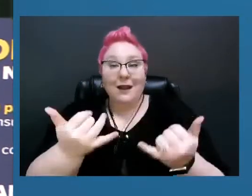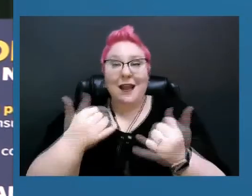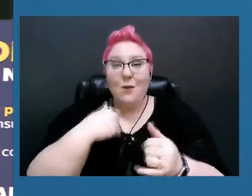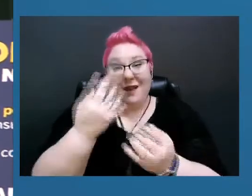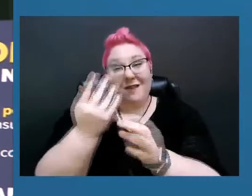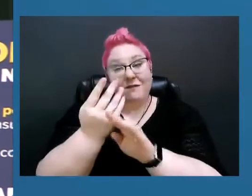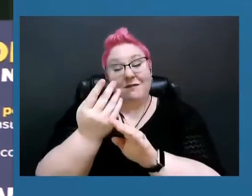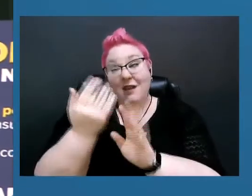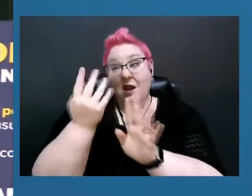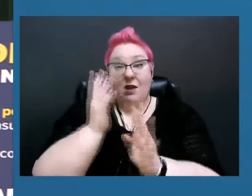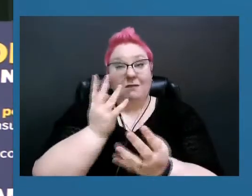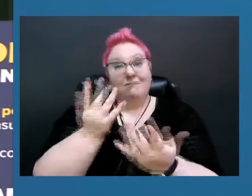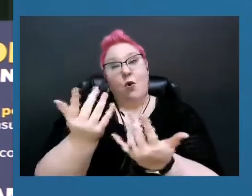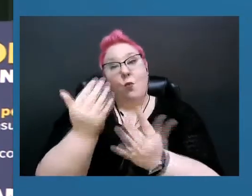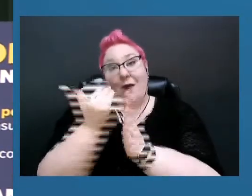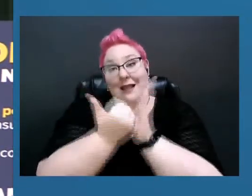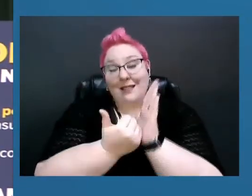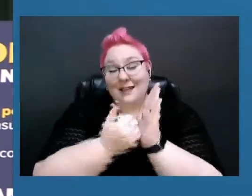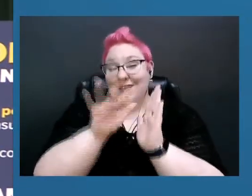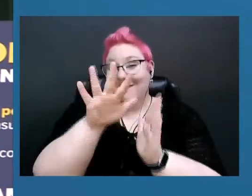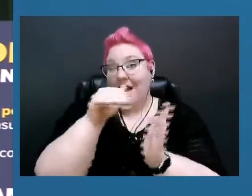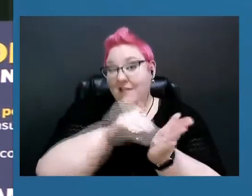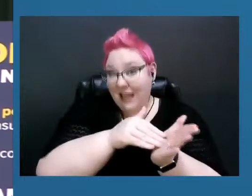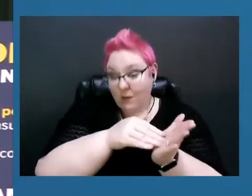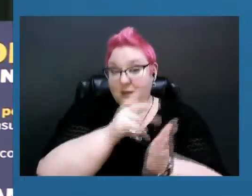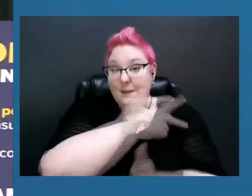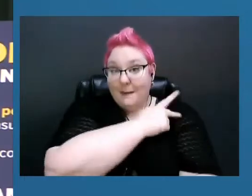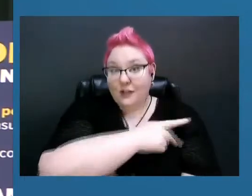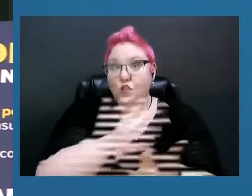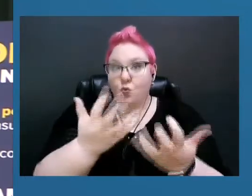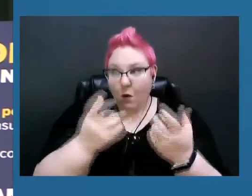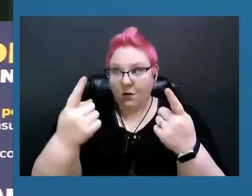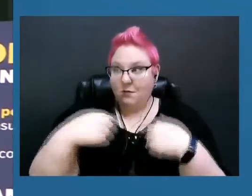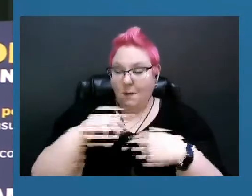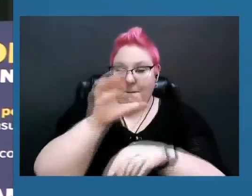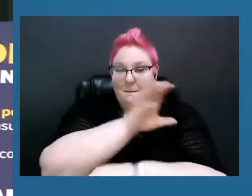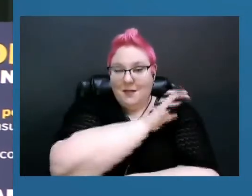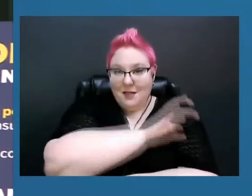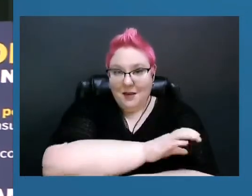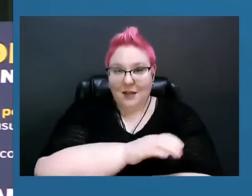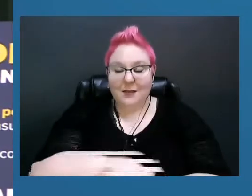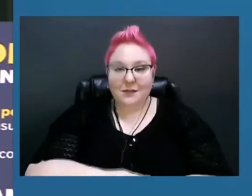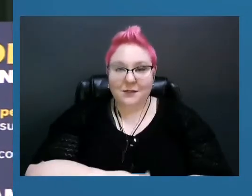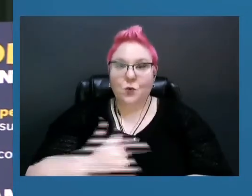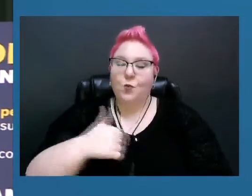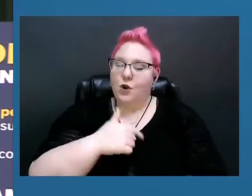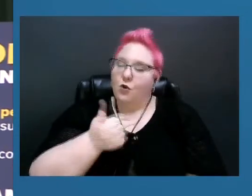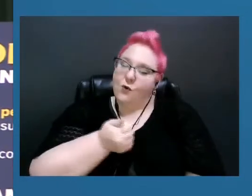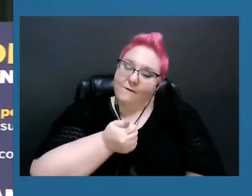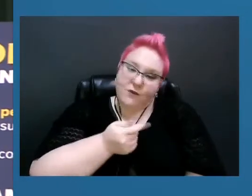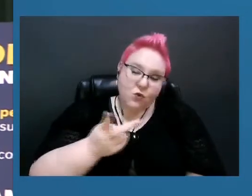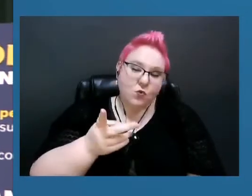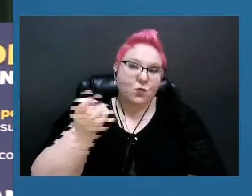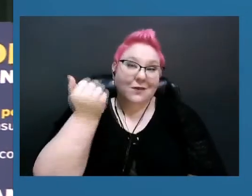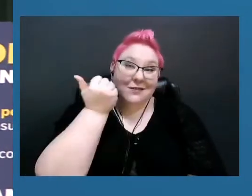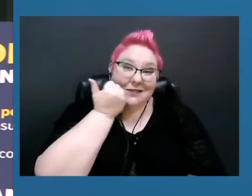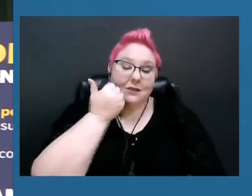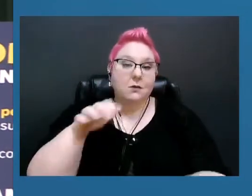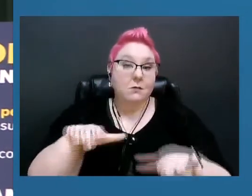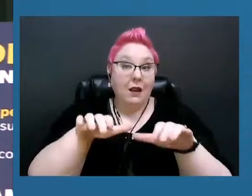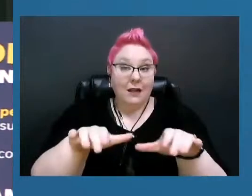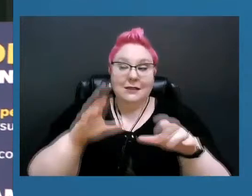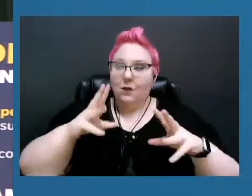of more than 5,000 patients who want to get into our dental clinics. We are one of the very few dental practices that